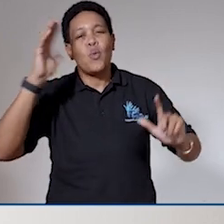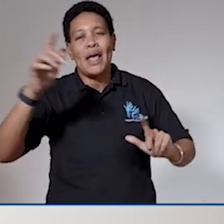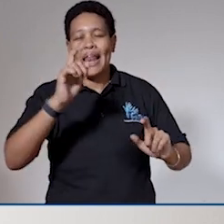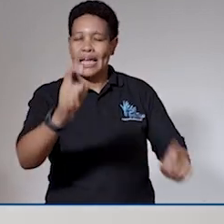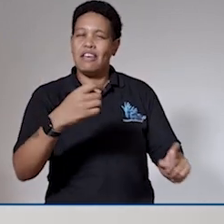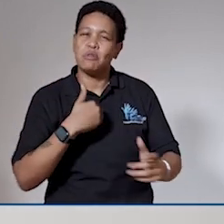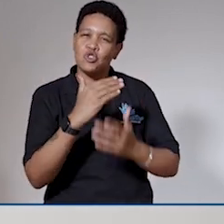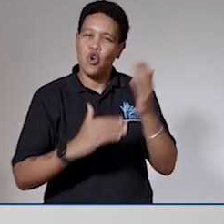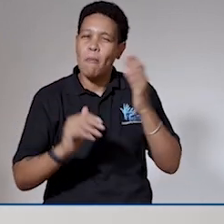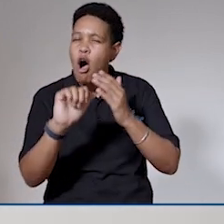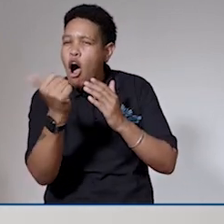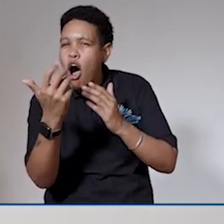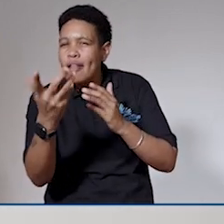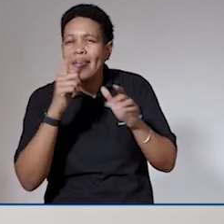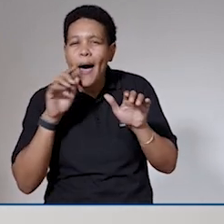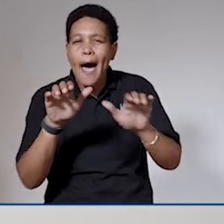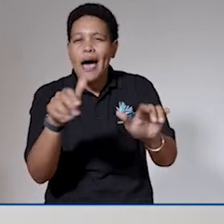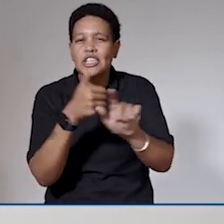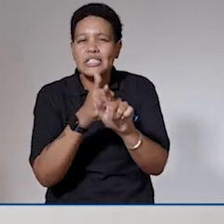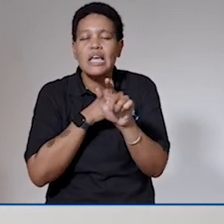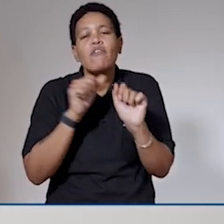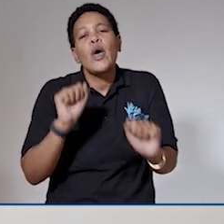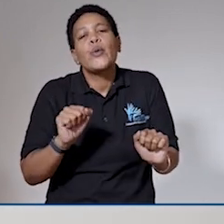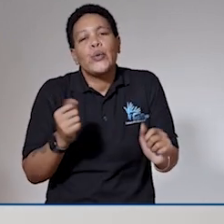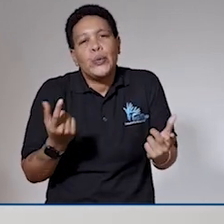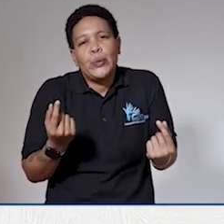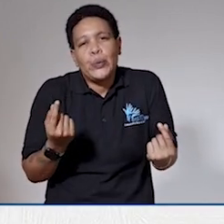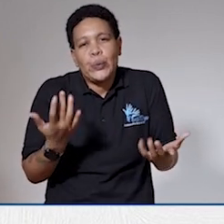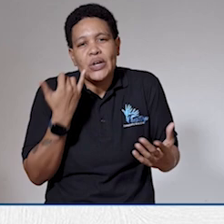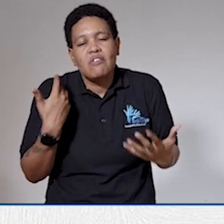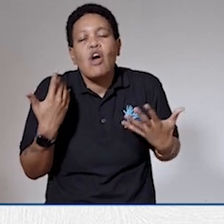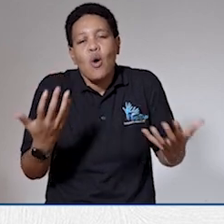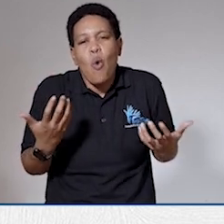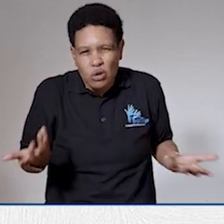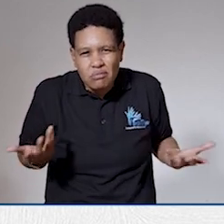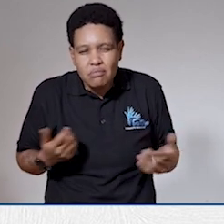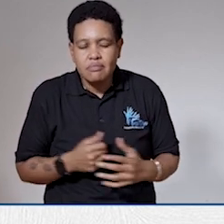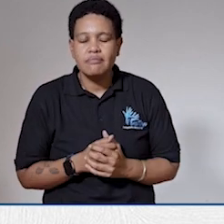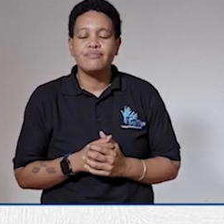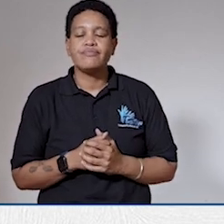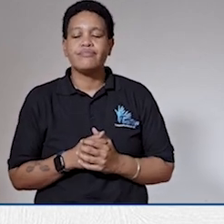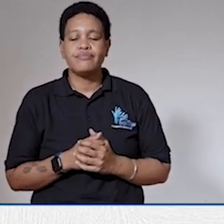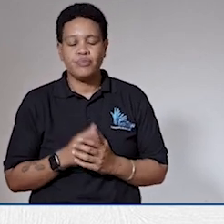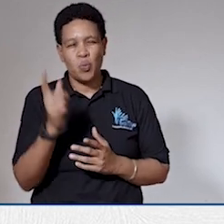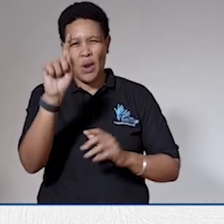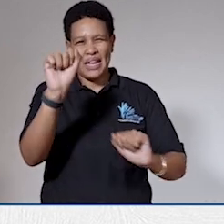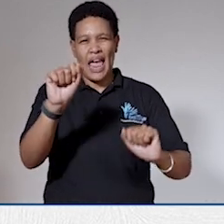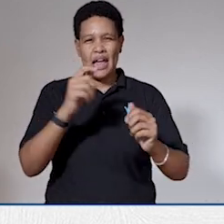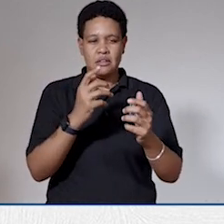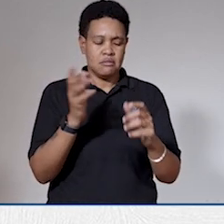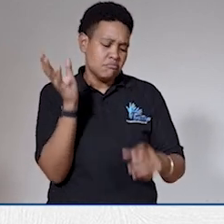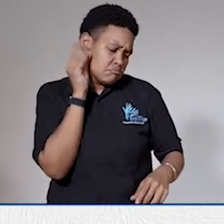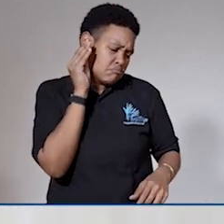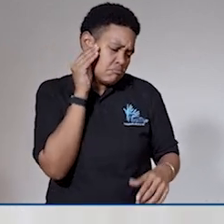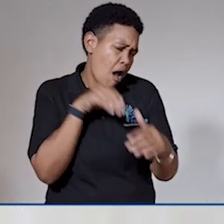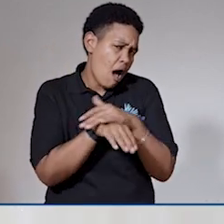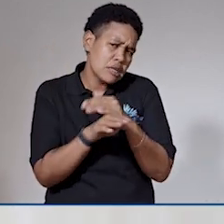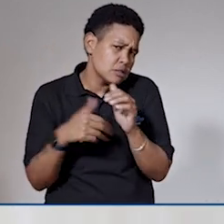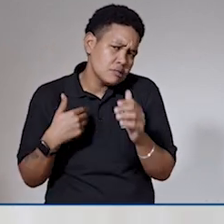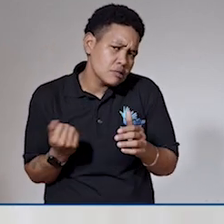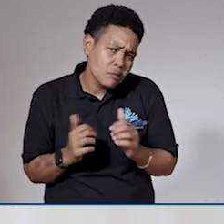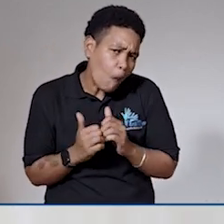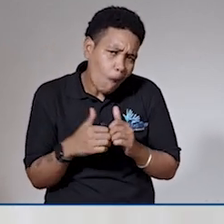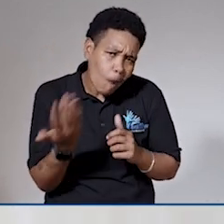other actions that I could carry out if I wanted to. Where can screen readers be accessed?